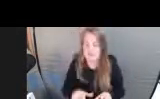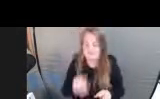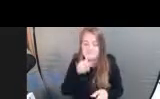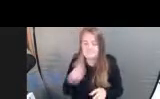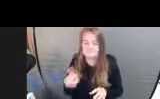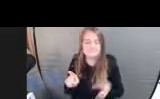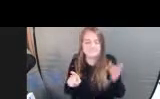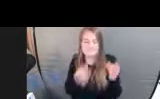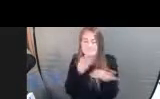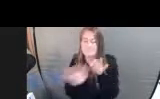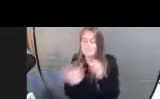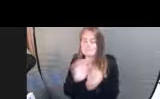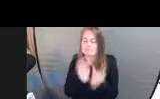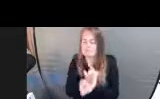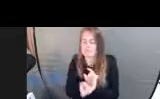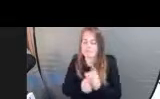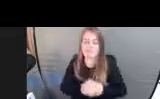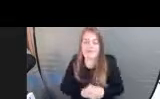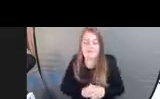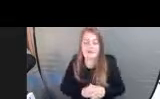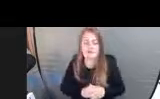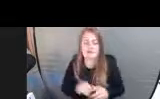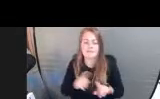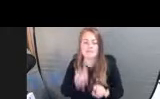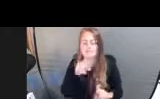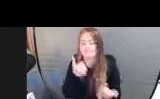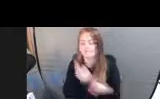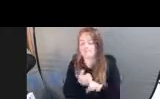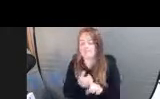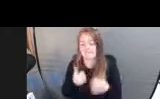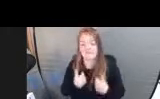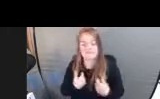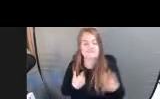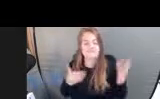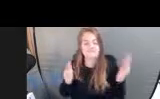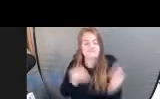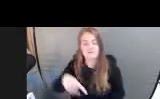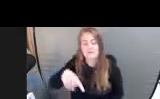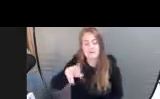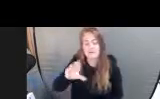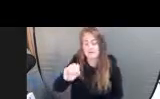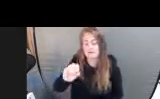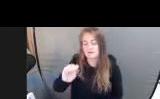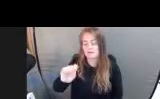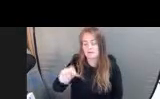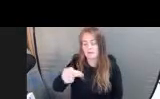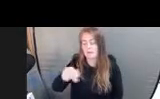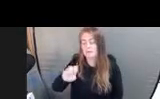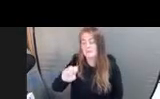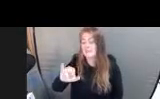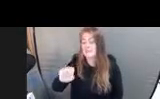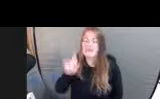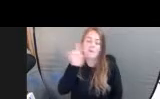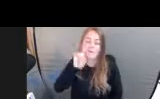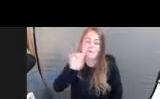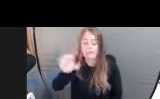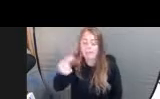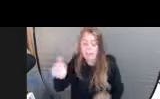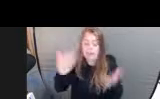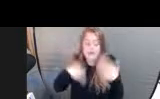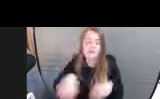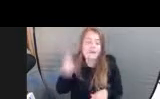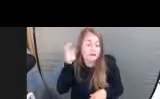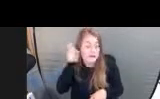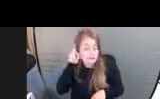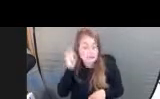these changes, but it goes a long way. All right. So if somebody has a prosthetic leg, a prosthesis, a hearing aid, or a